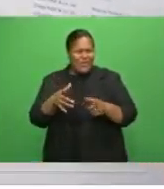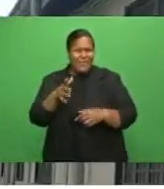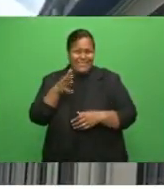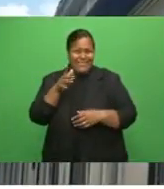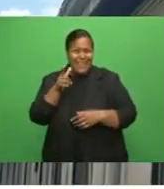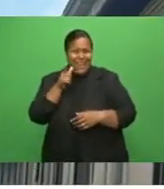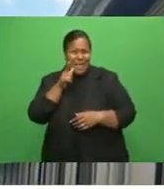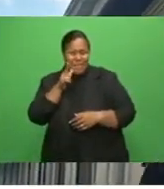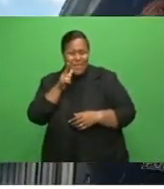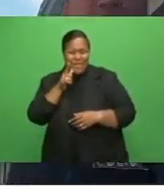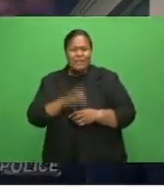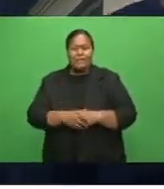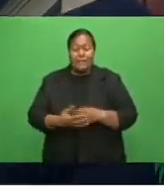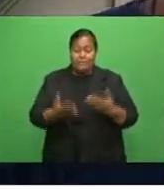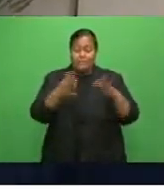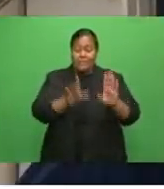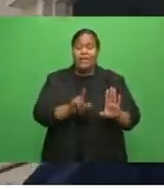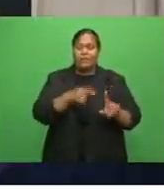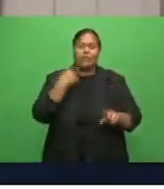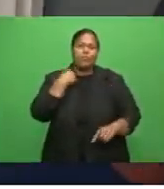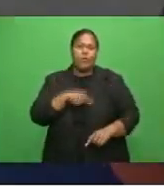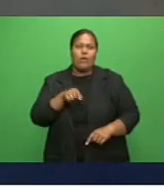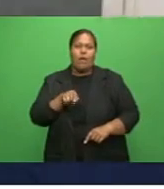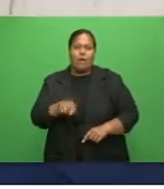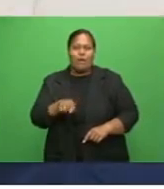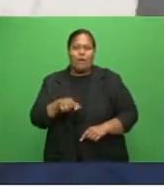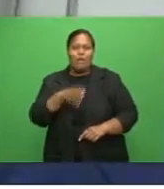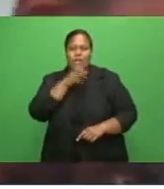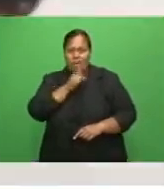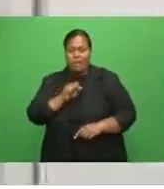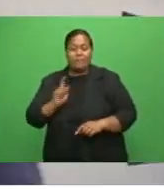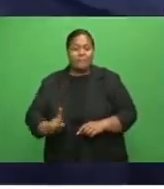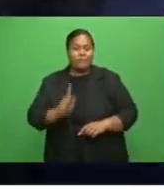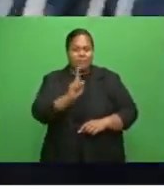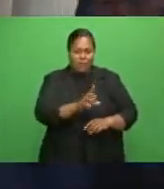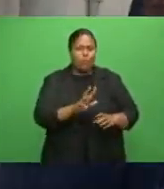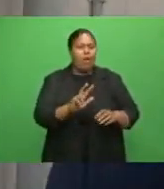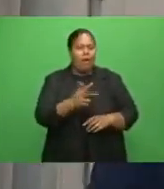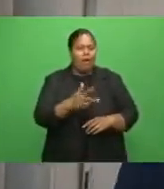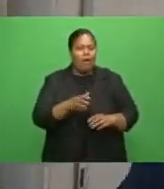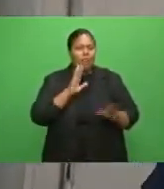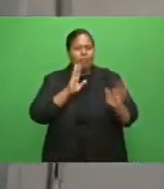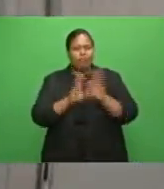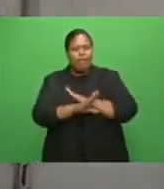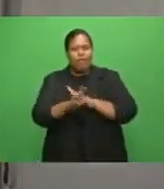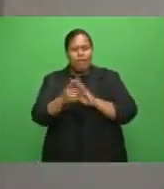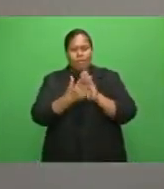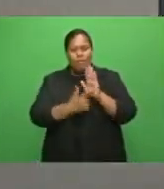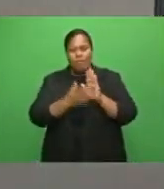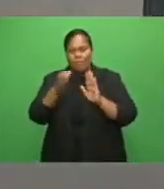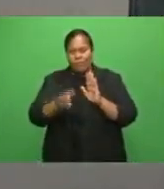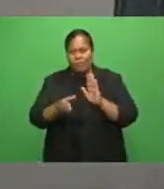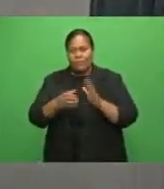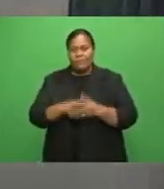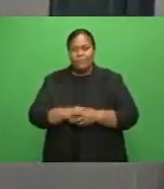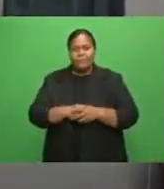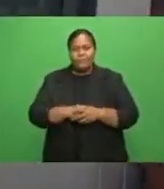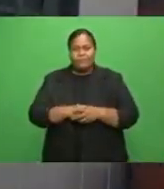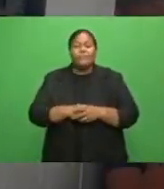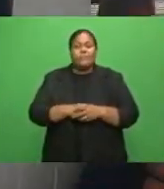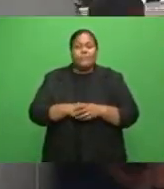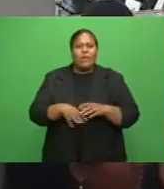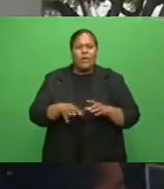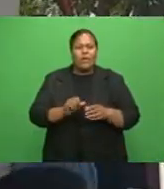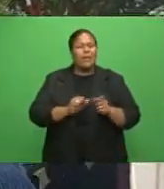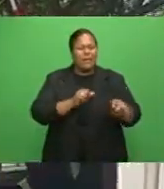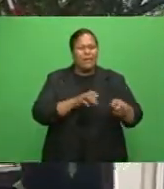death was a murder. The accused informed the court that he will hire a private lawyer. The prosecution objected to bail and made an